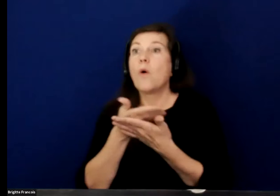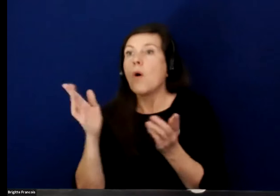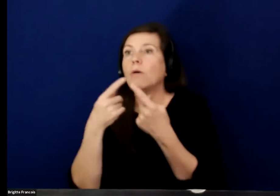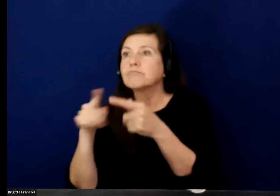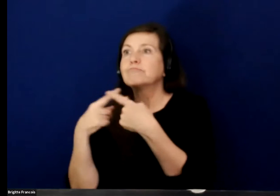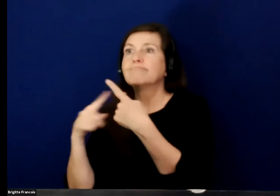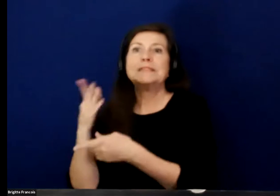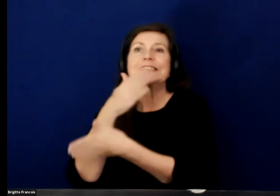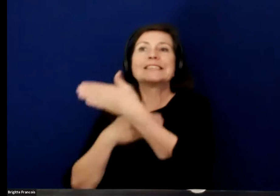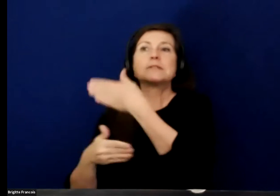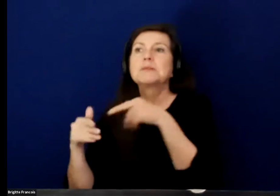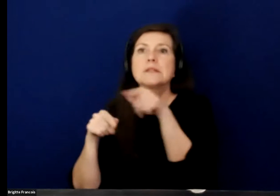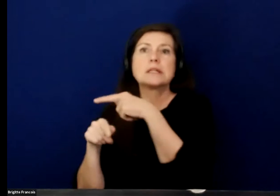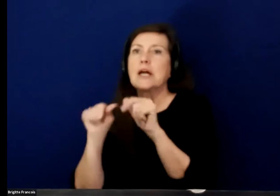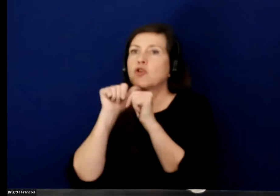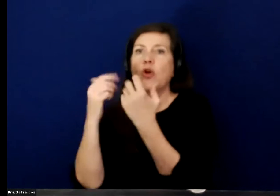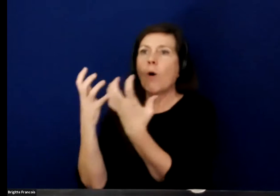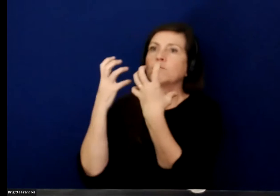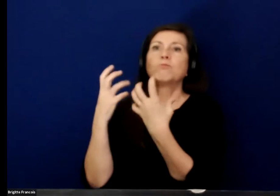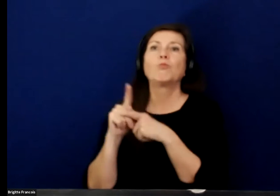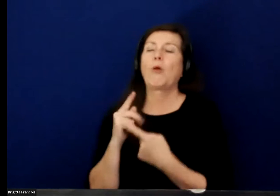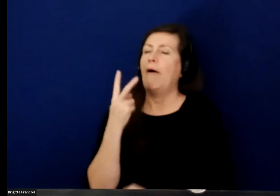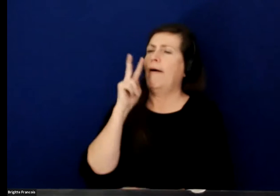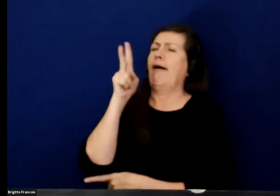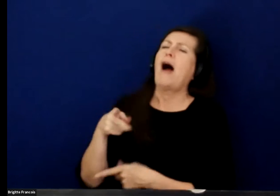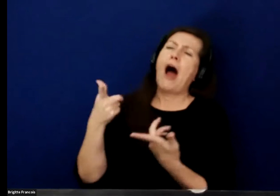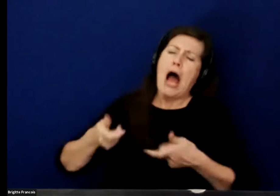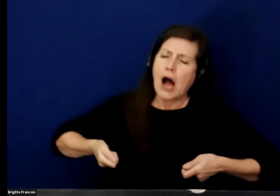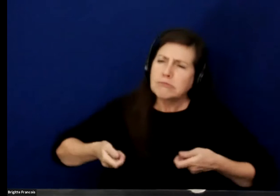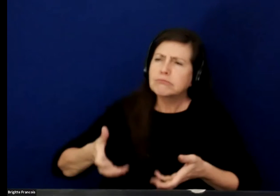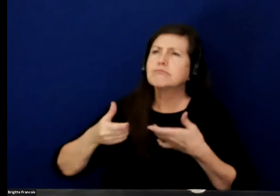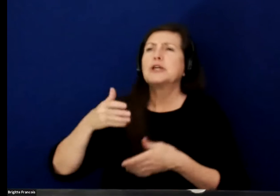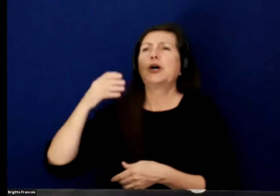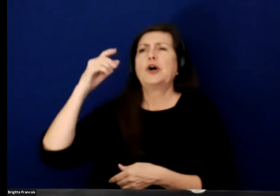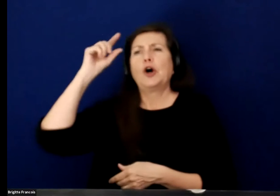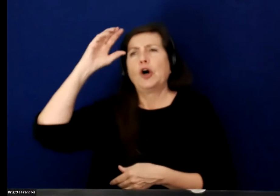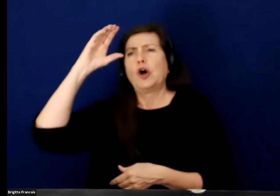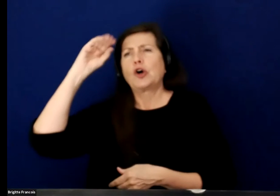are not so visual. I mean, you have the cognitive